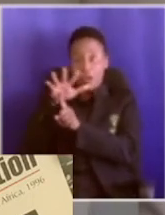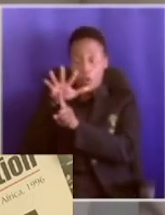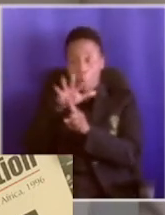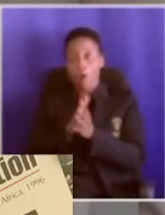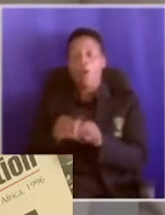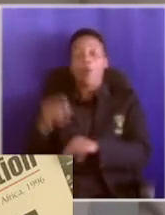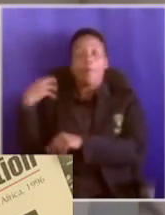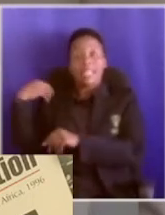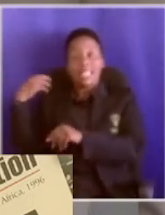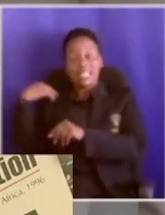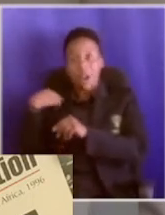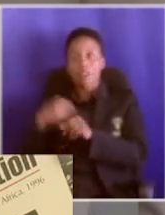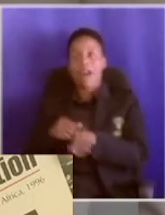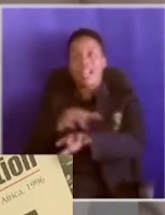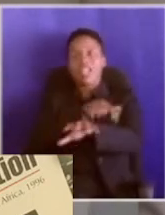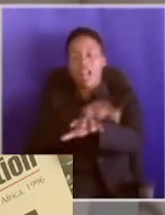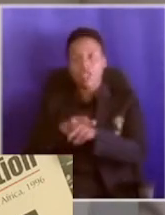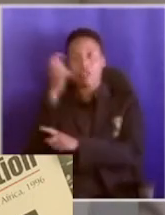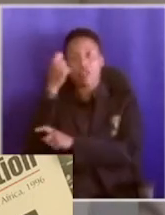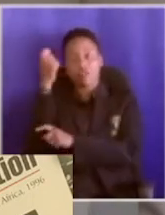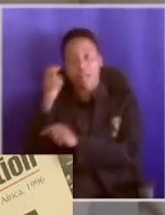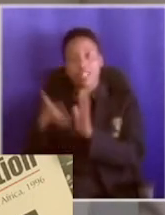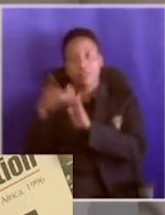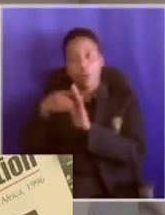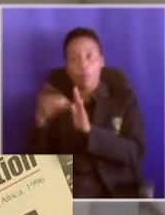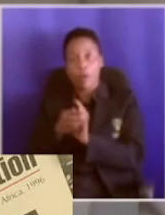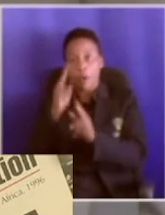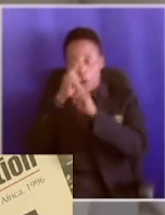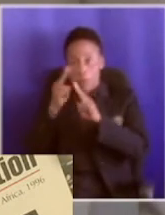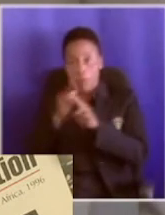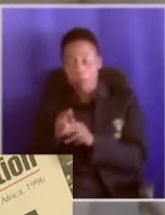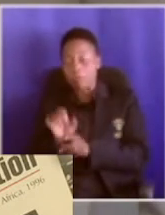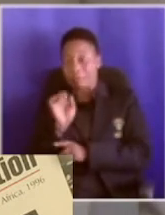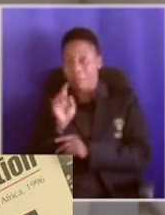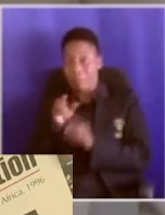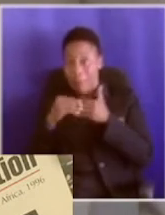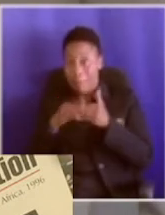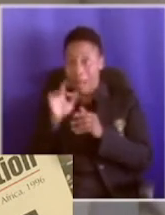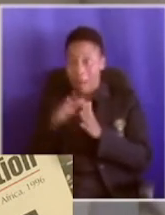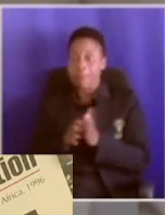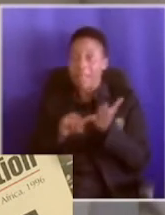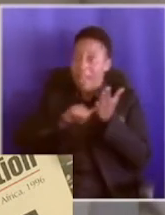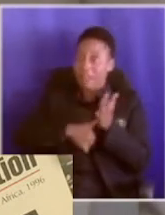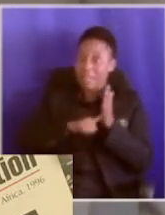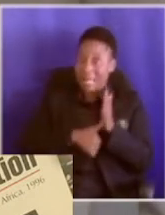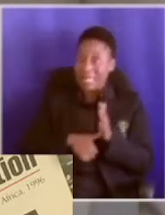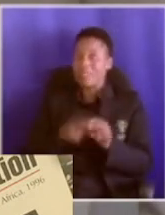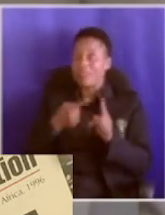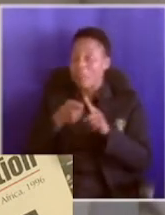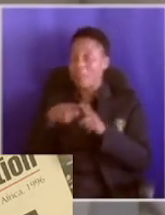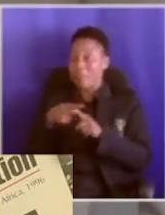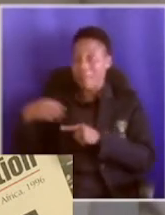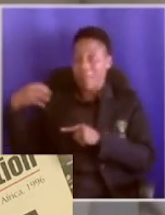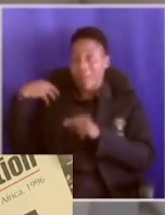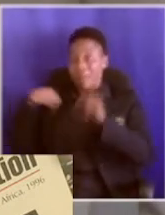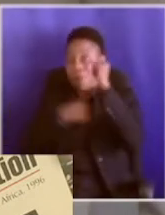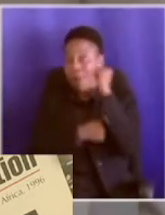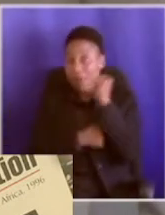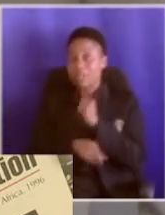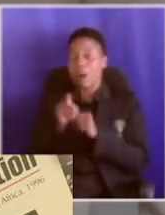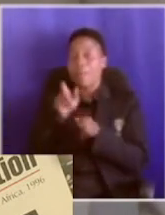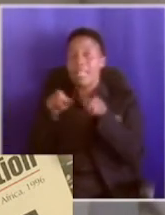Land Reform and Rural Development, Honorable Thandeka Mbabana, emphasized comments by the ministry that citizens living